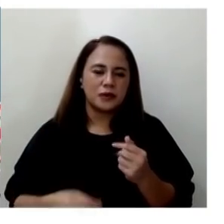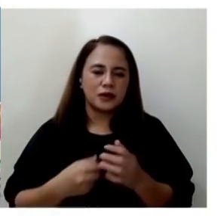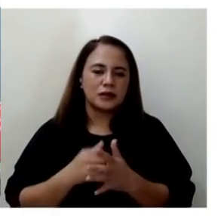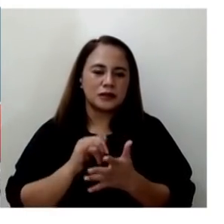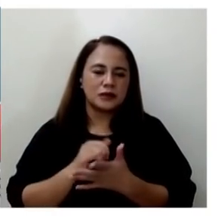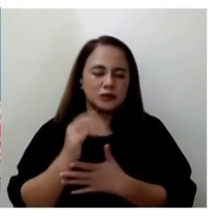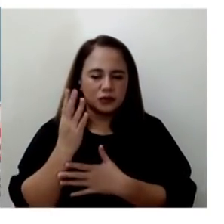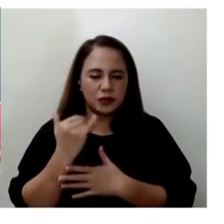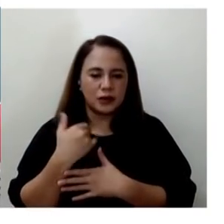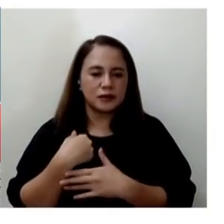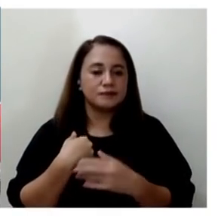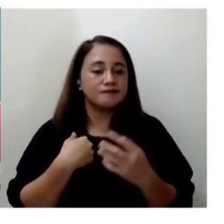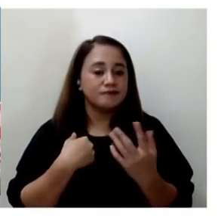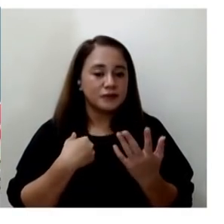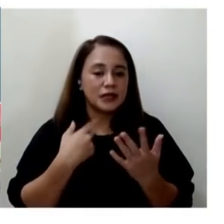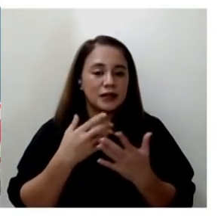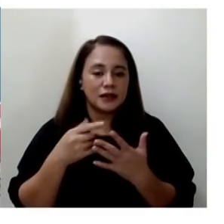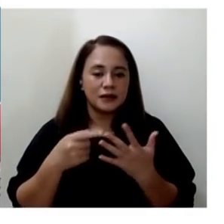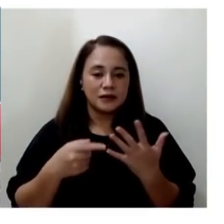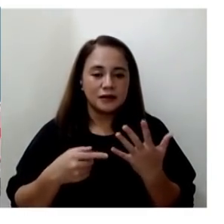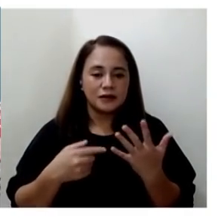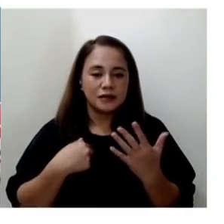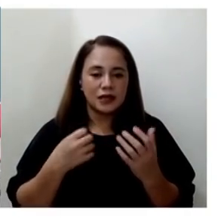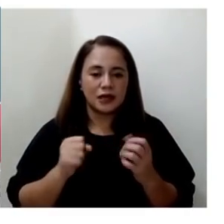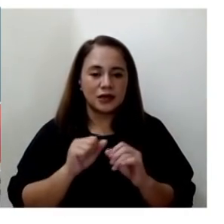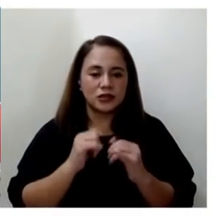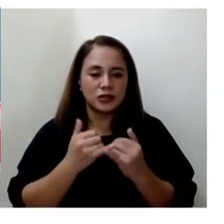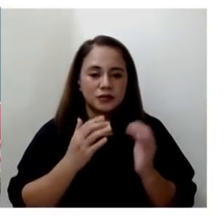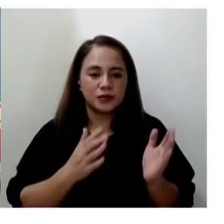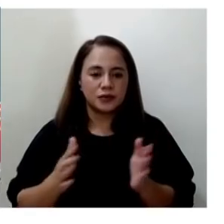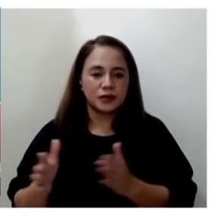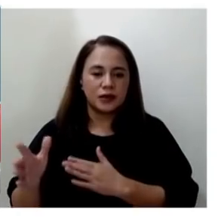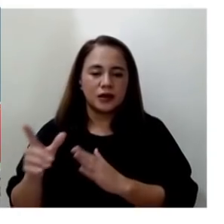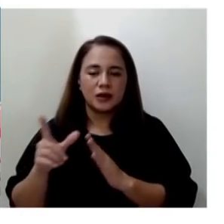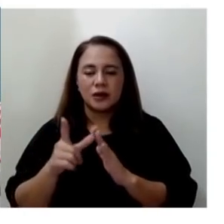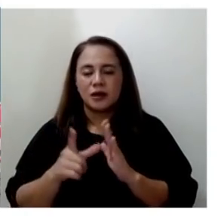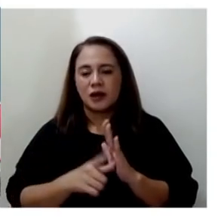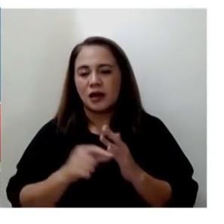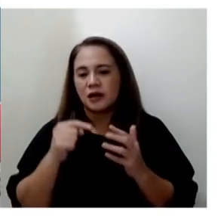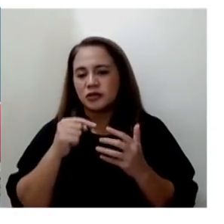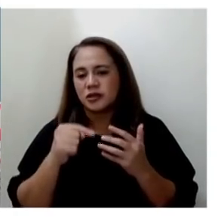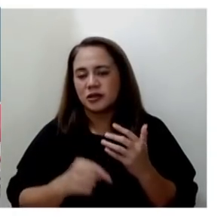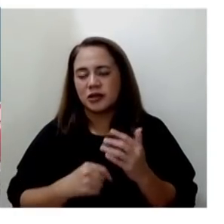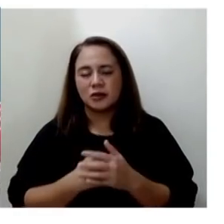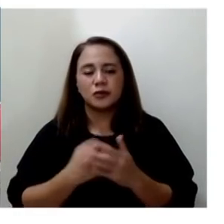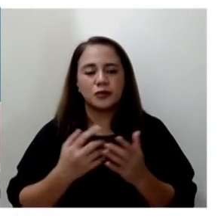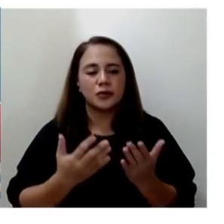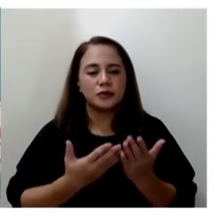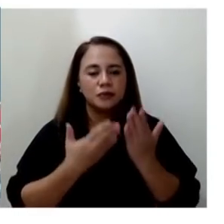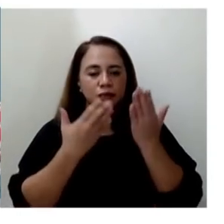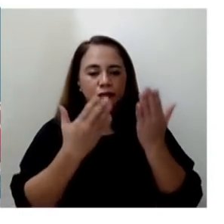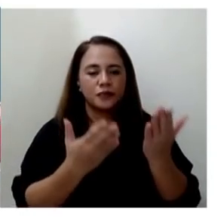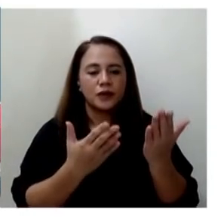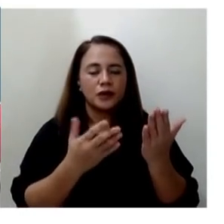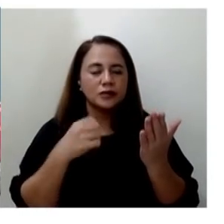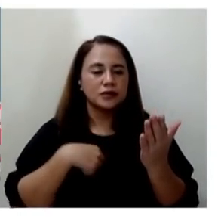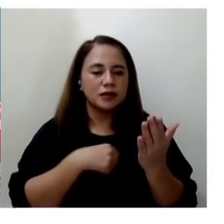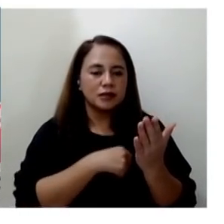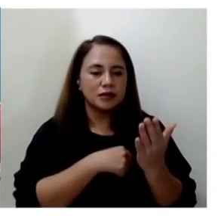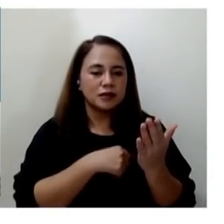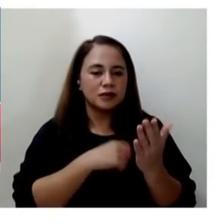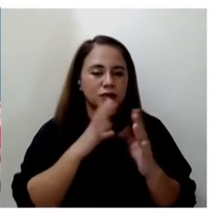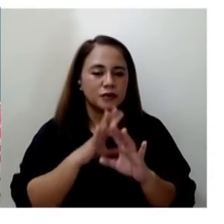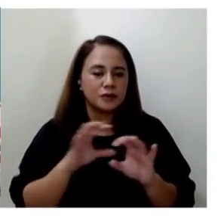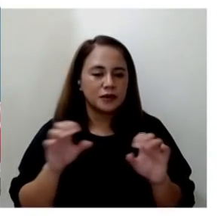why one of the things that PCC is doing is preparing a legislative agenda that will be passed to Congress and the Senate and the Office of the